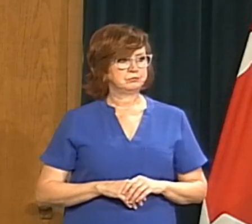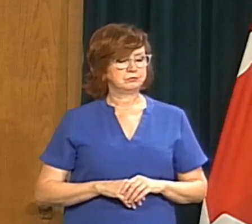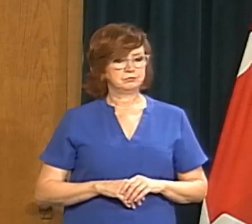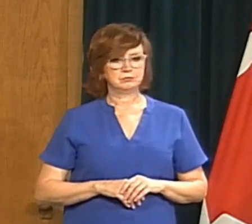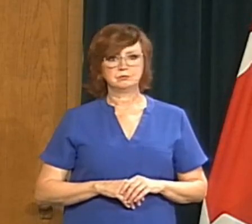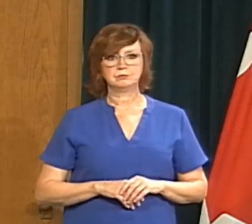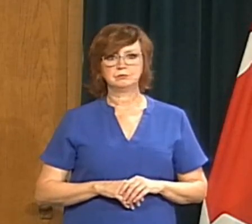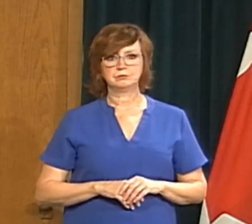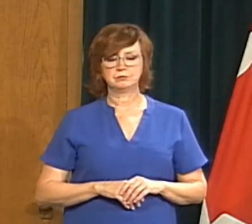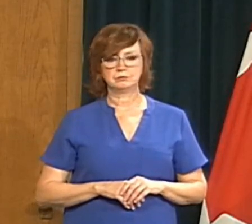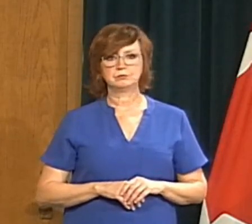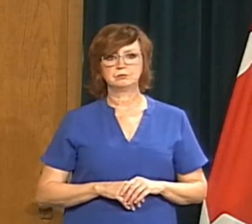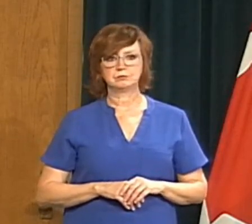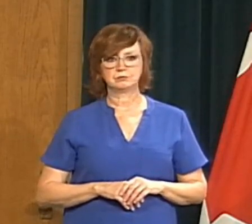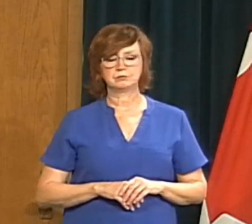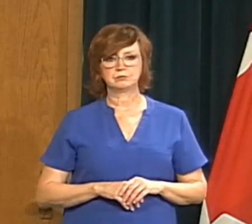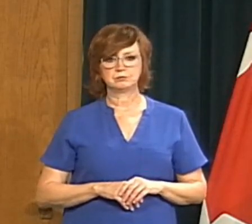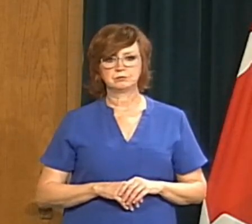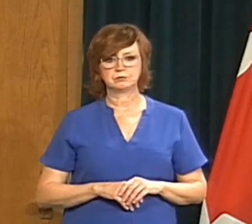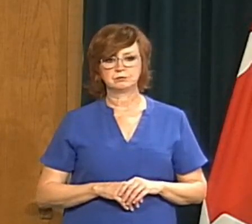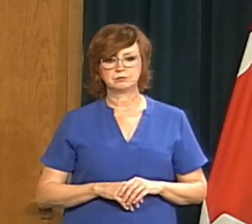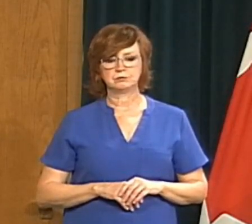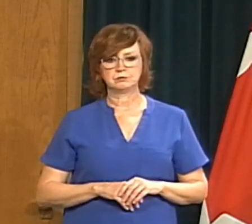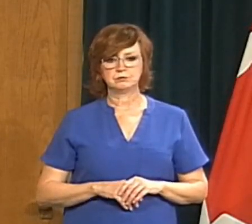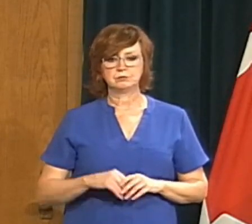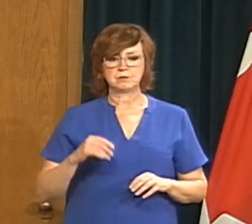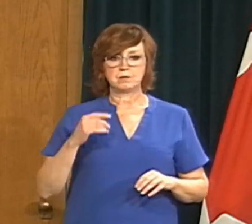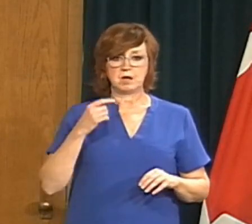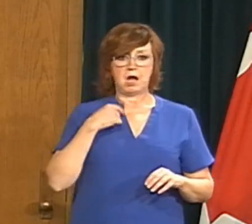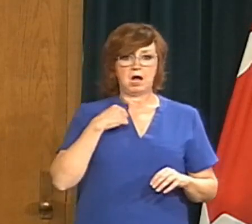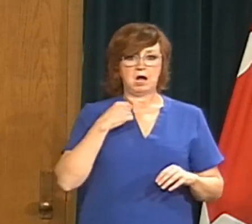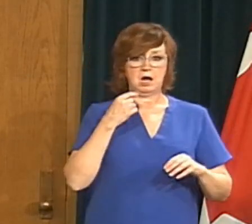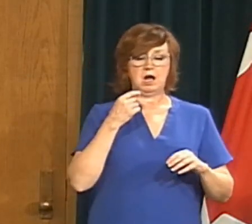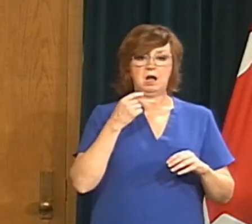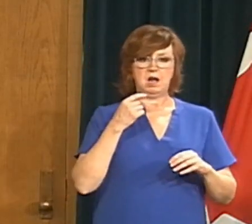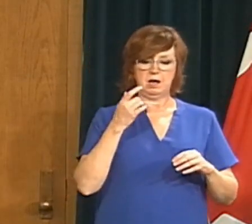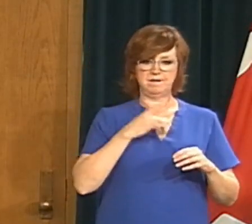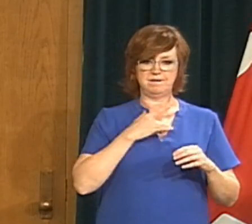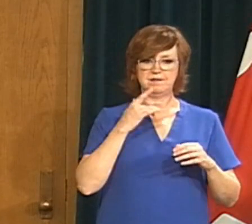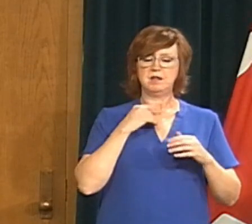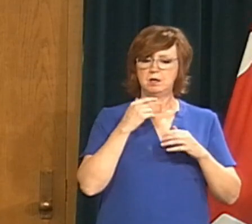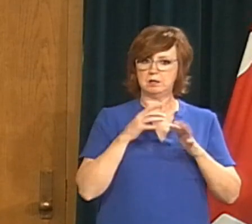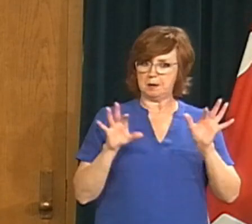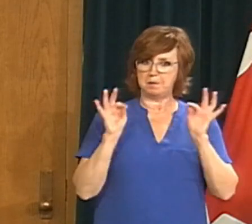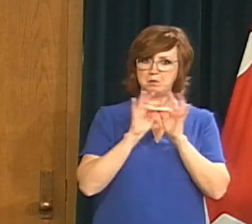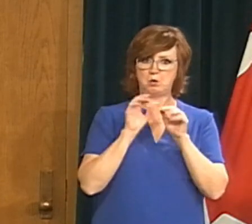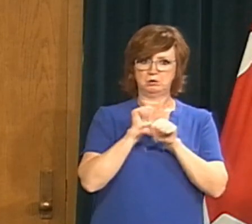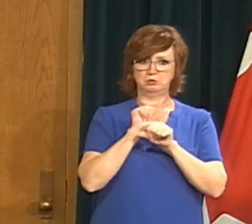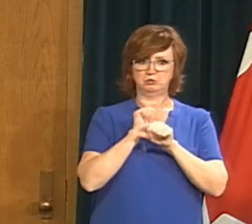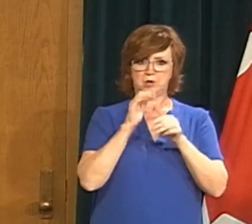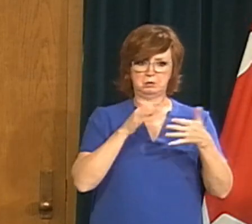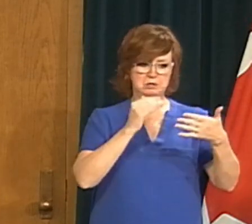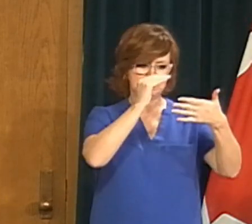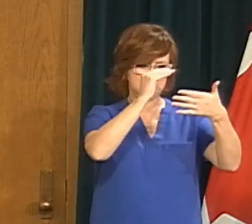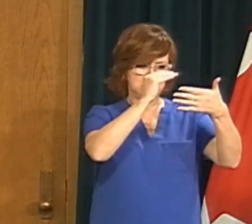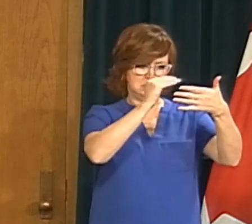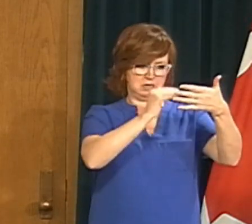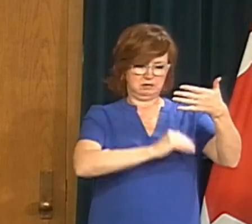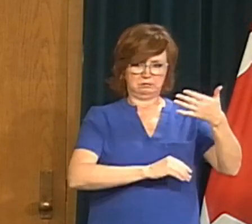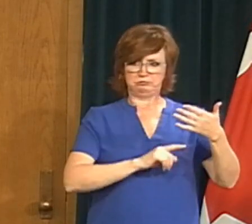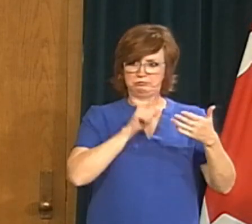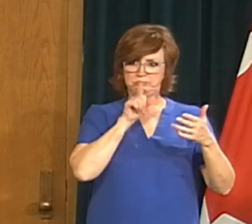key positions that I think we would all agree are essential that aren't on this list. The most outstanding to me is probably grocery store